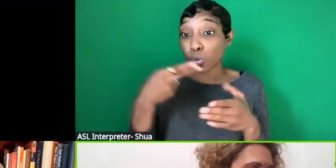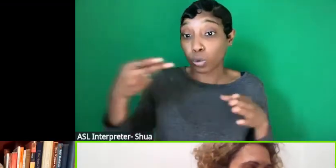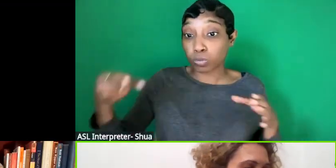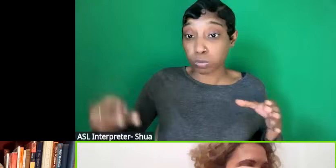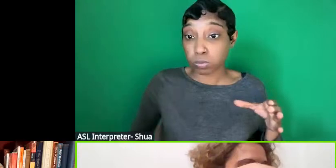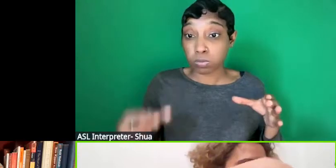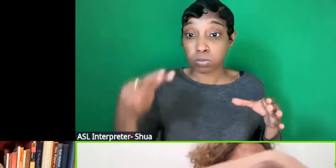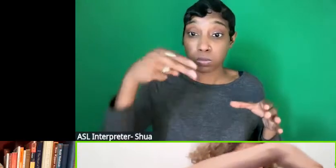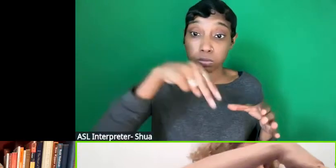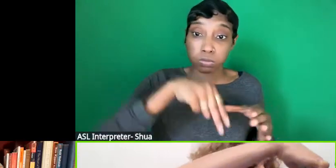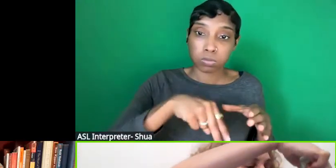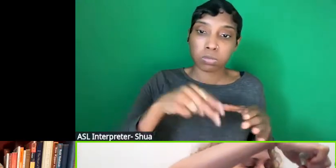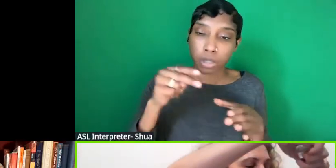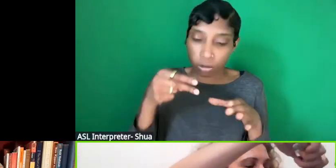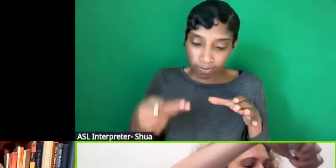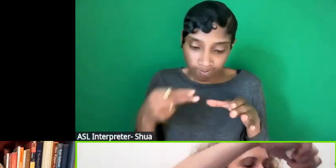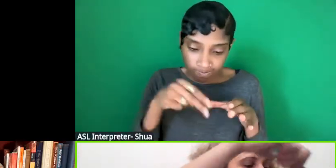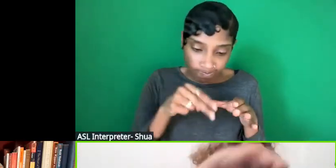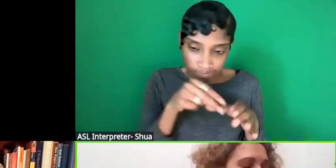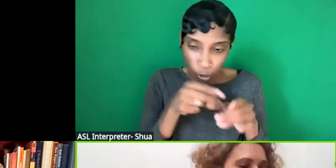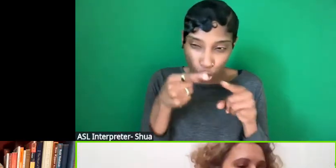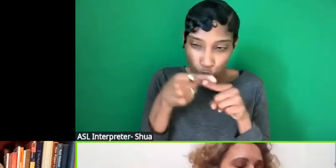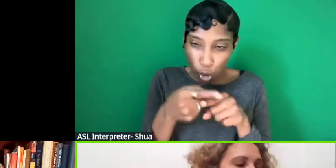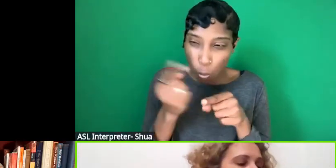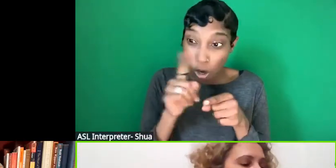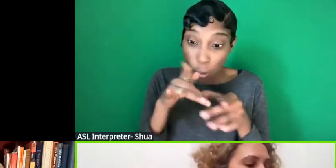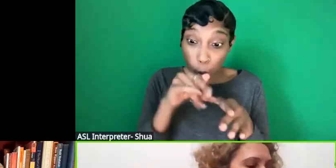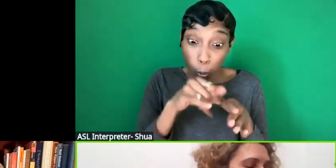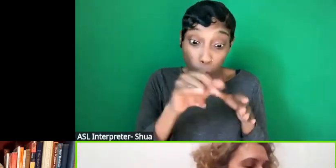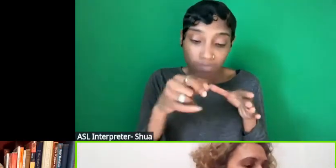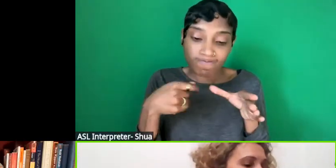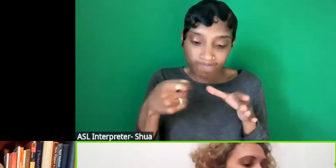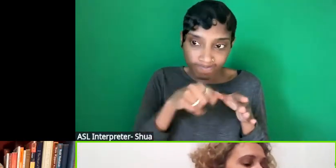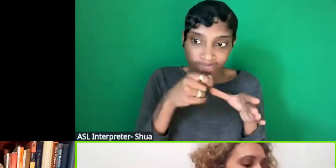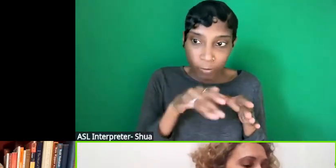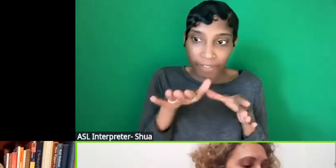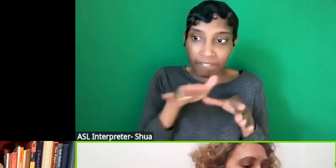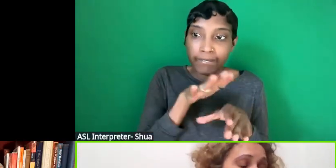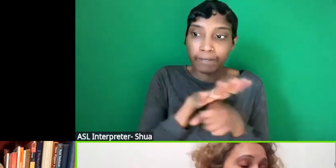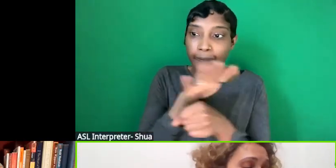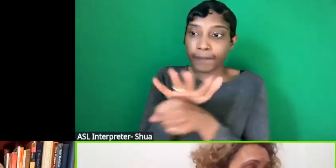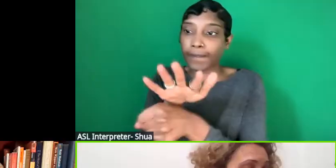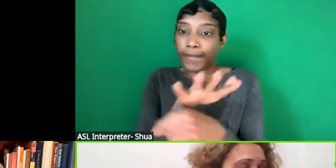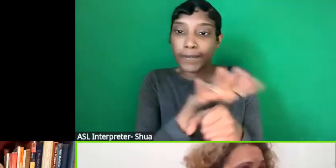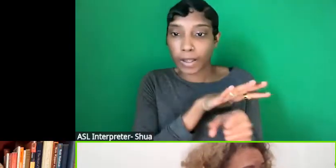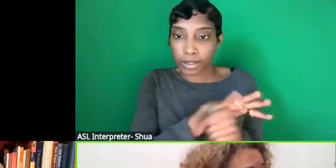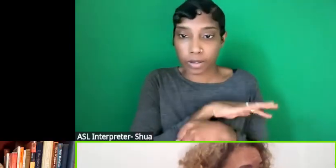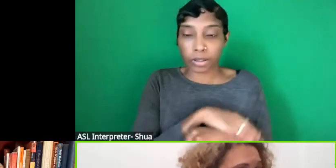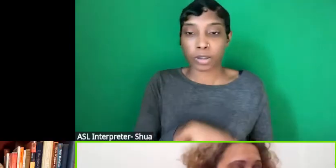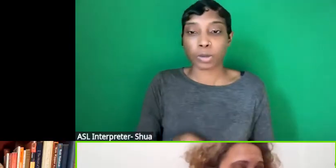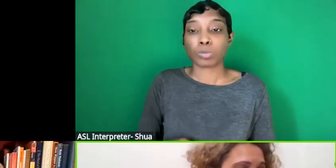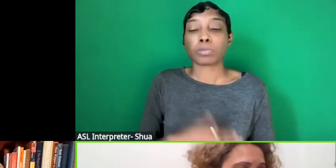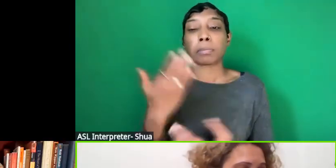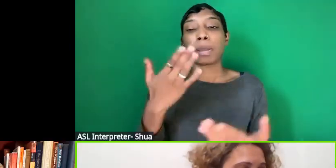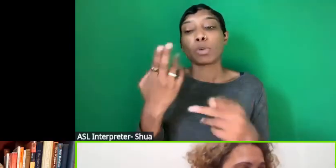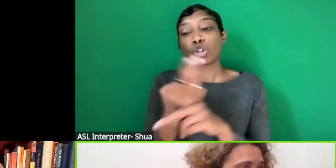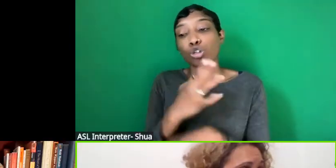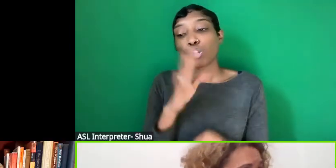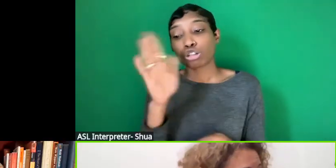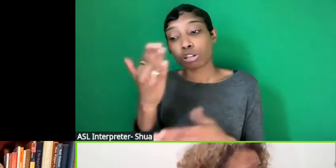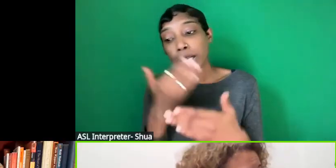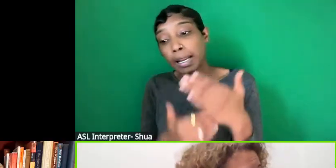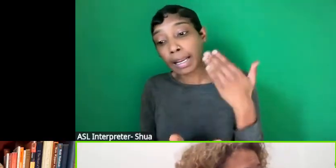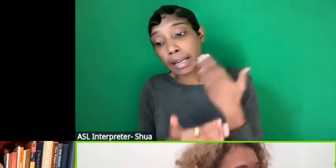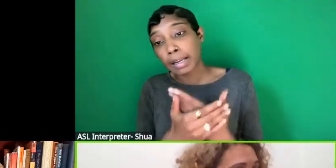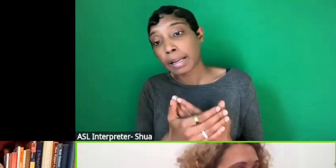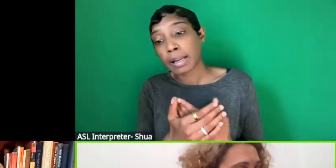maybe grab some of that slurry and target it right over there. So if you have holes, you can even use your hand, especially because your pieces are going